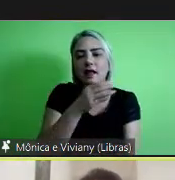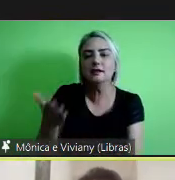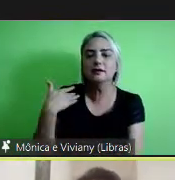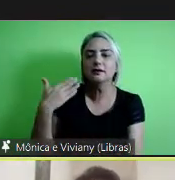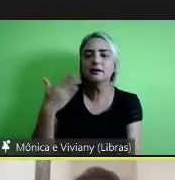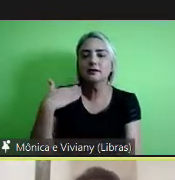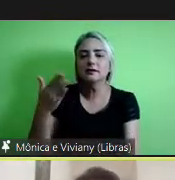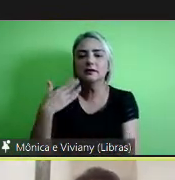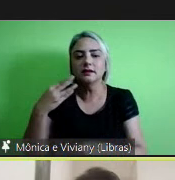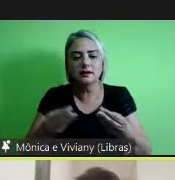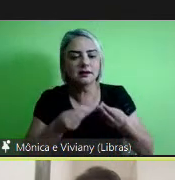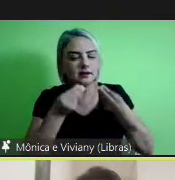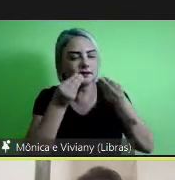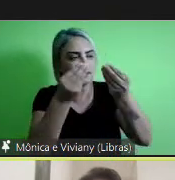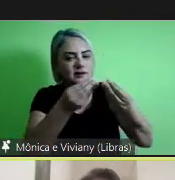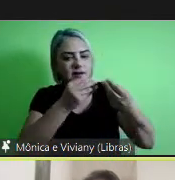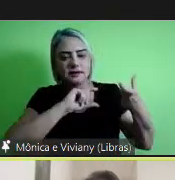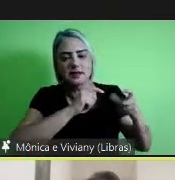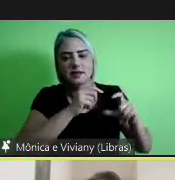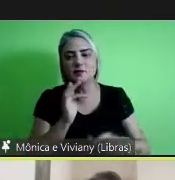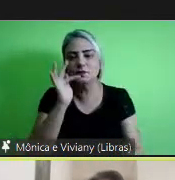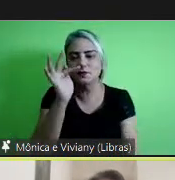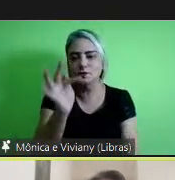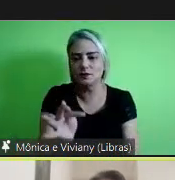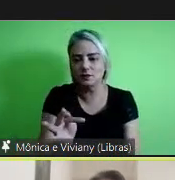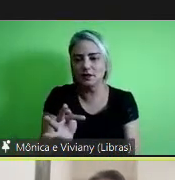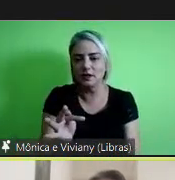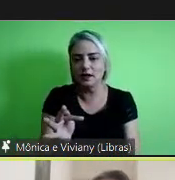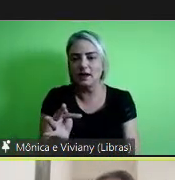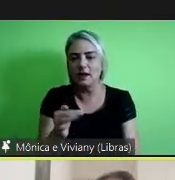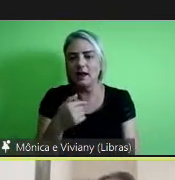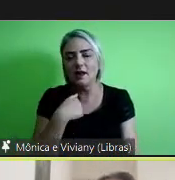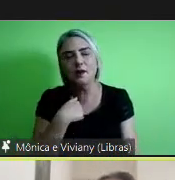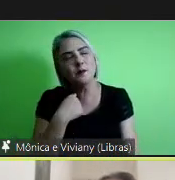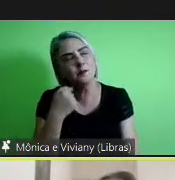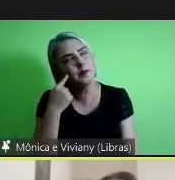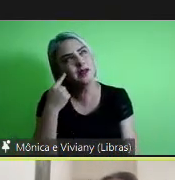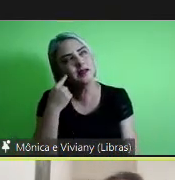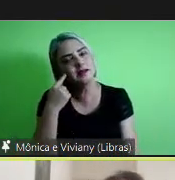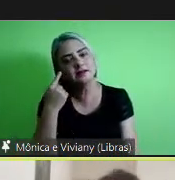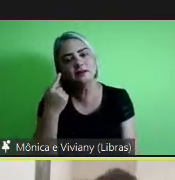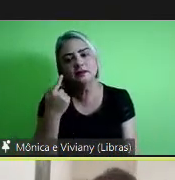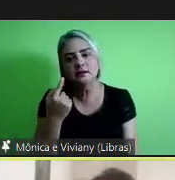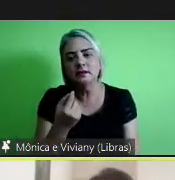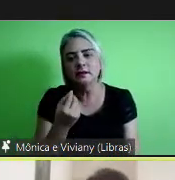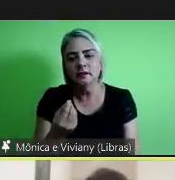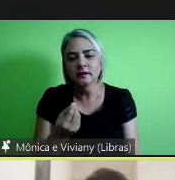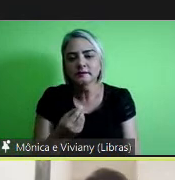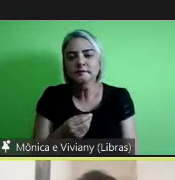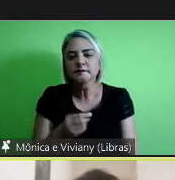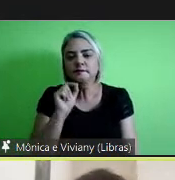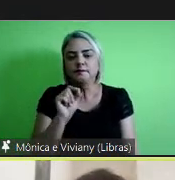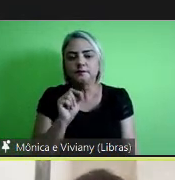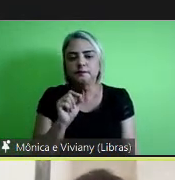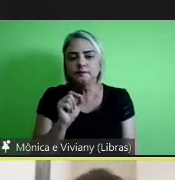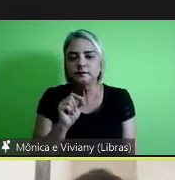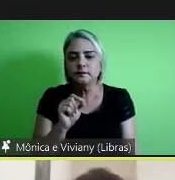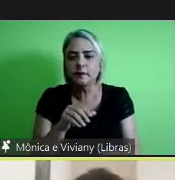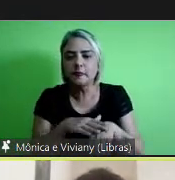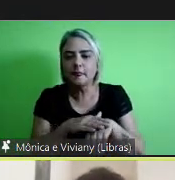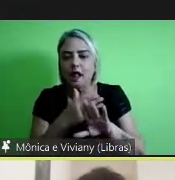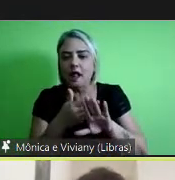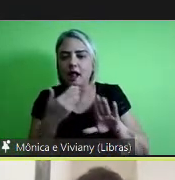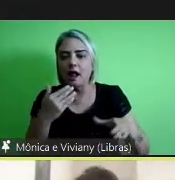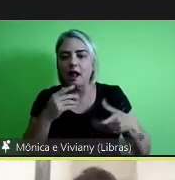is hot, and we are handing the next generations a hot planet. And I believe that